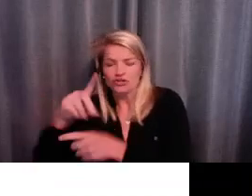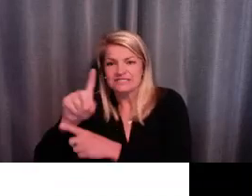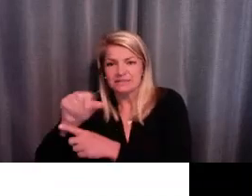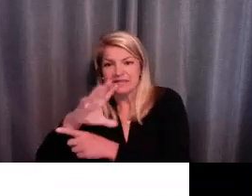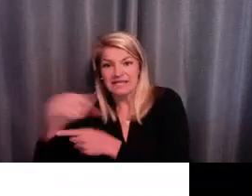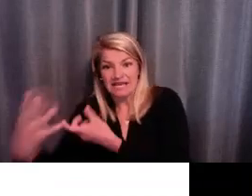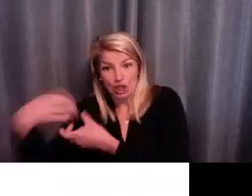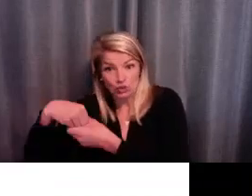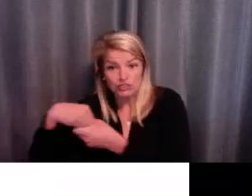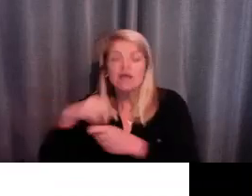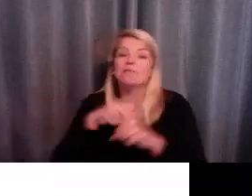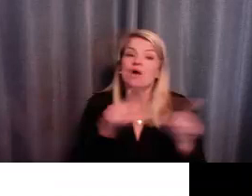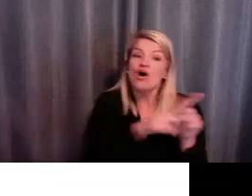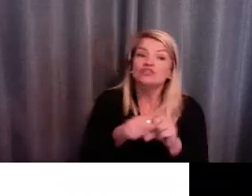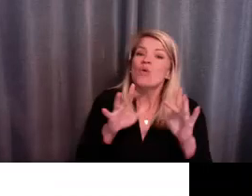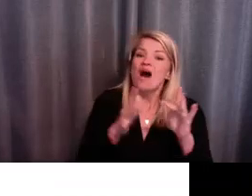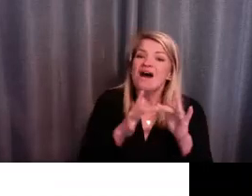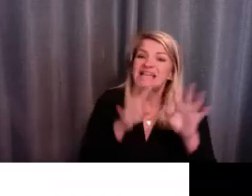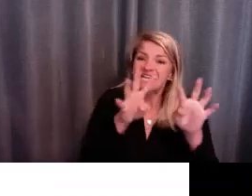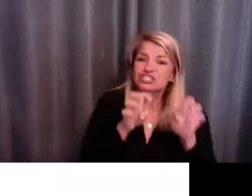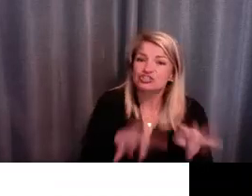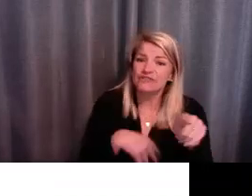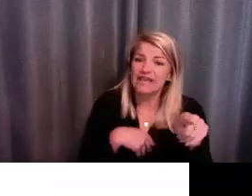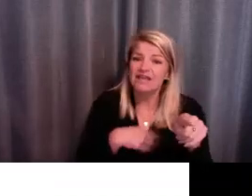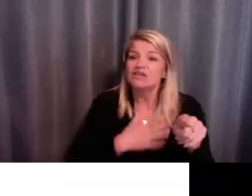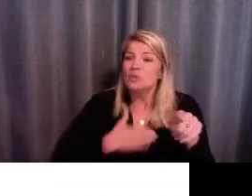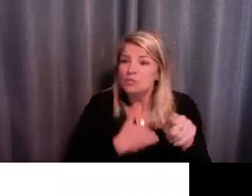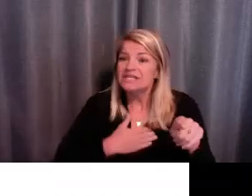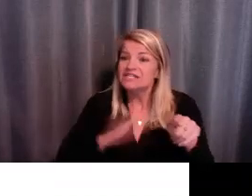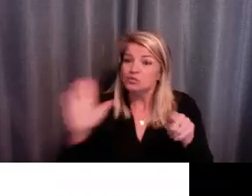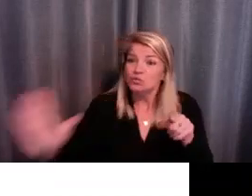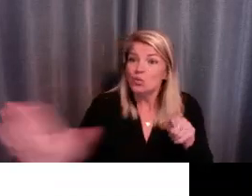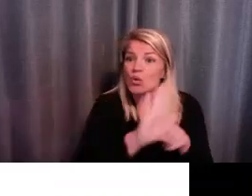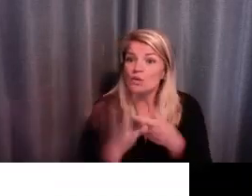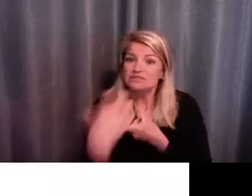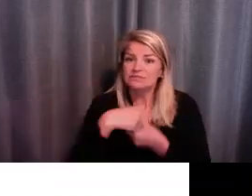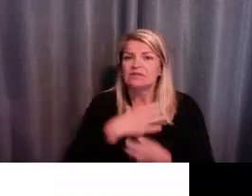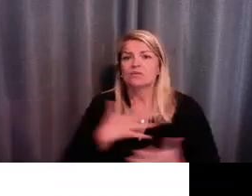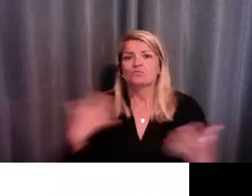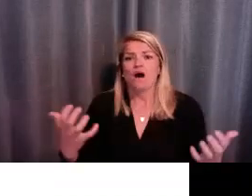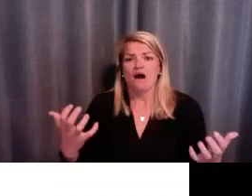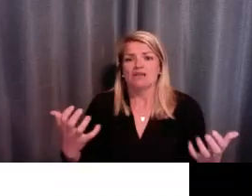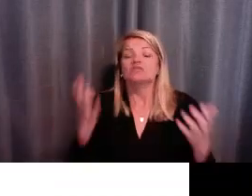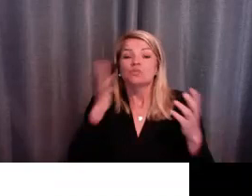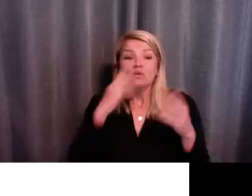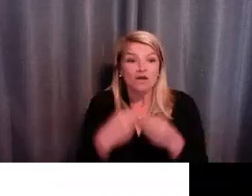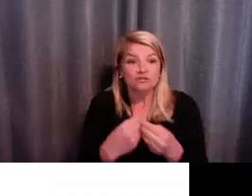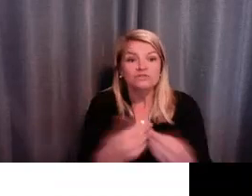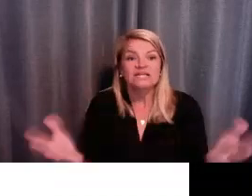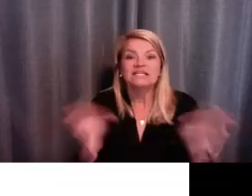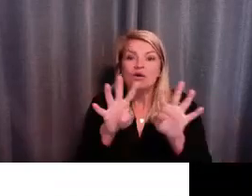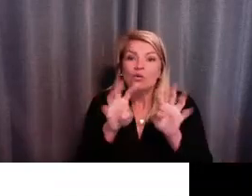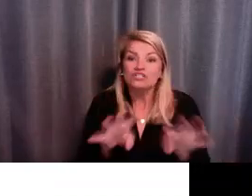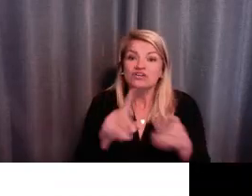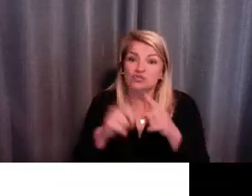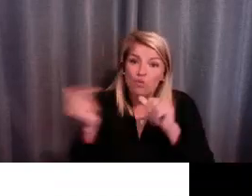survey. And here is where INEE needs your participation. We would like to distribute the online questionnaire